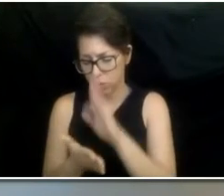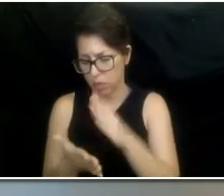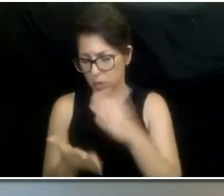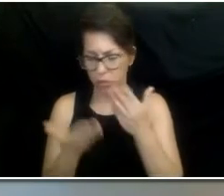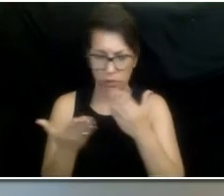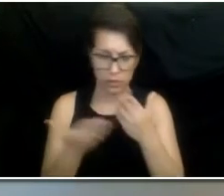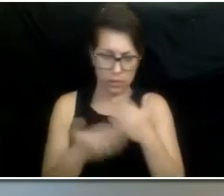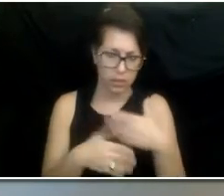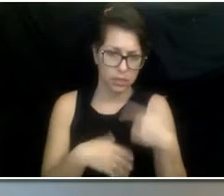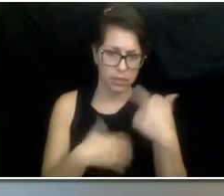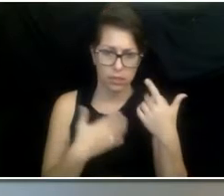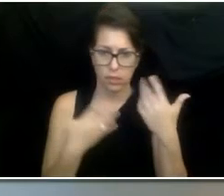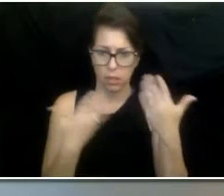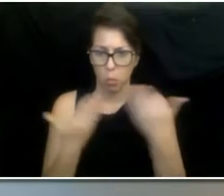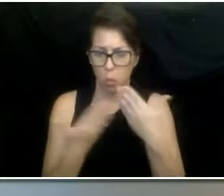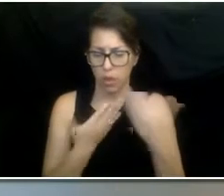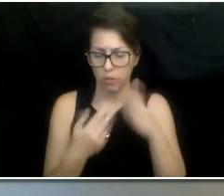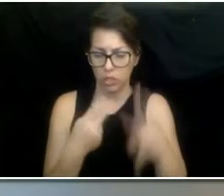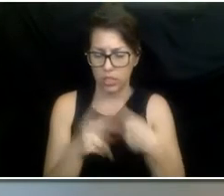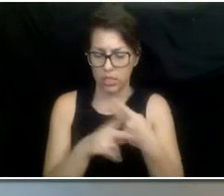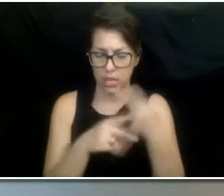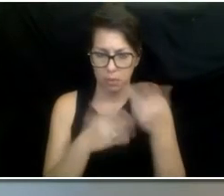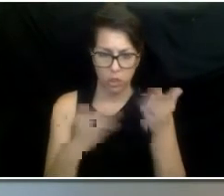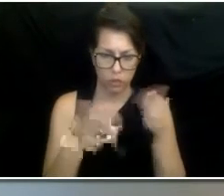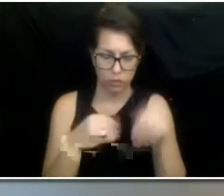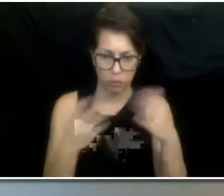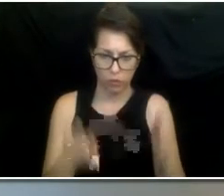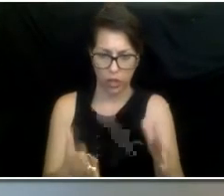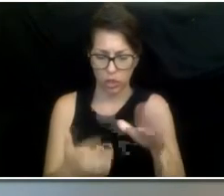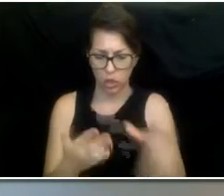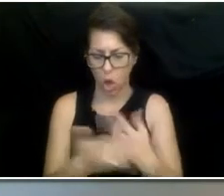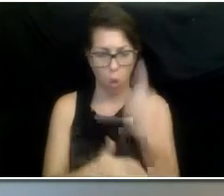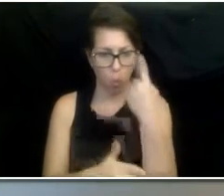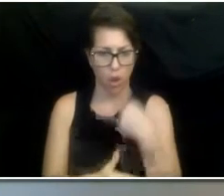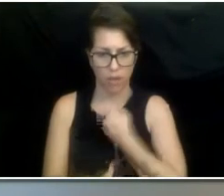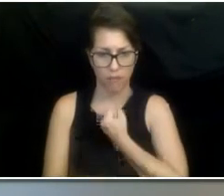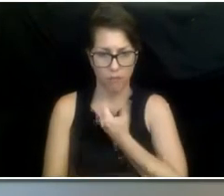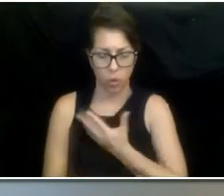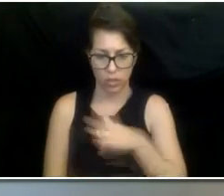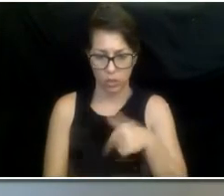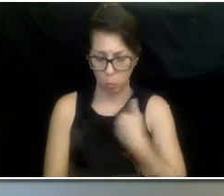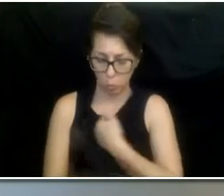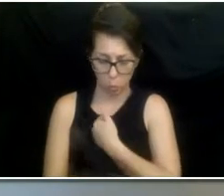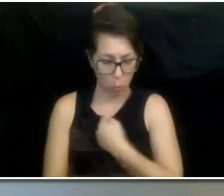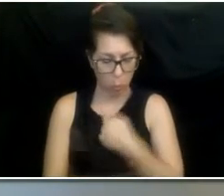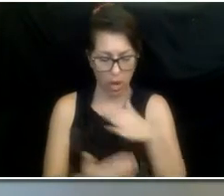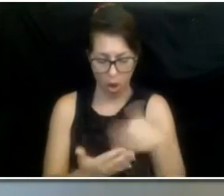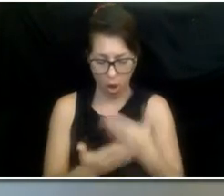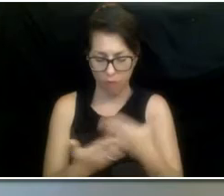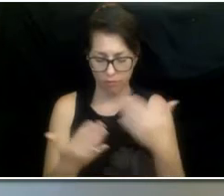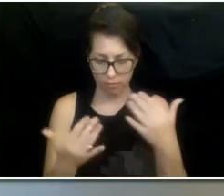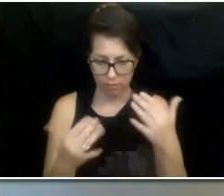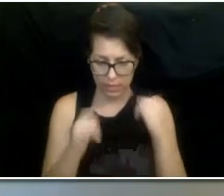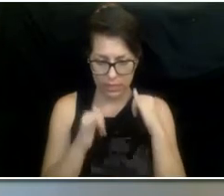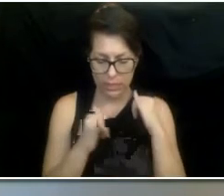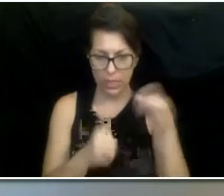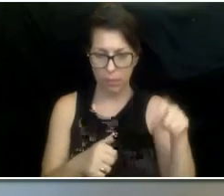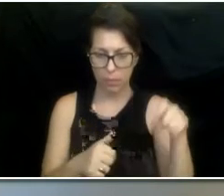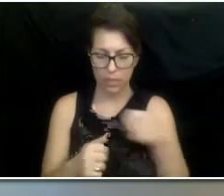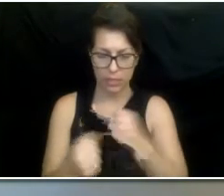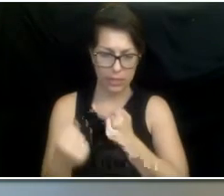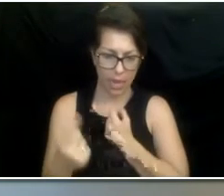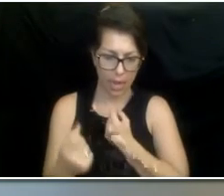well we are now working remotely since our offices have been closed during this crisis we are all equipped with